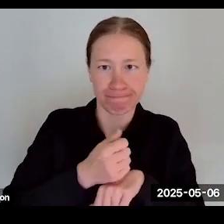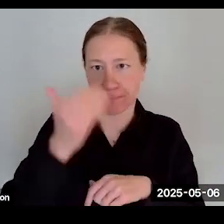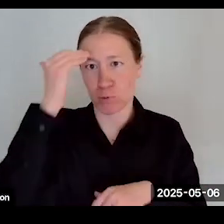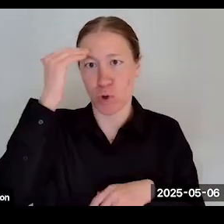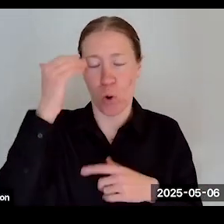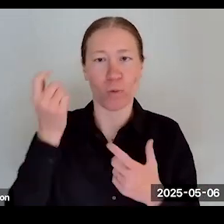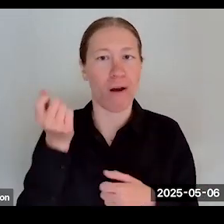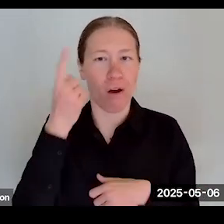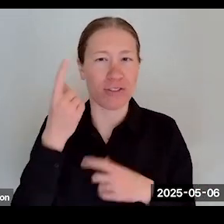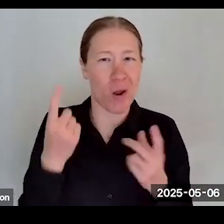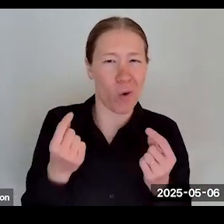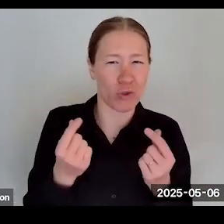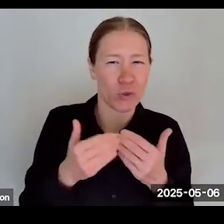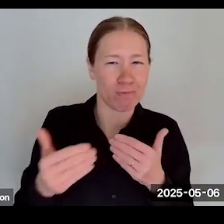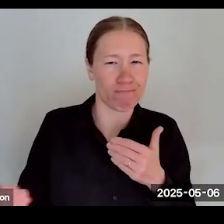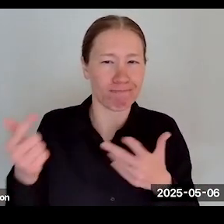what steps we should take.